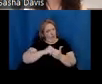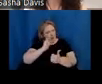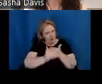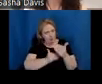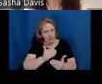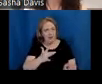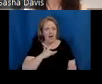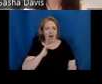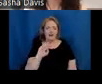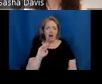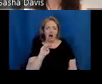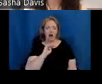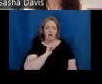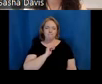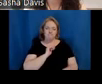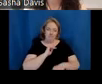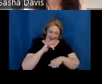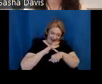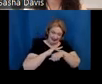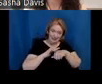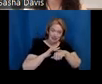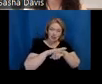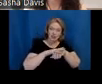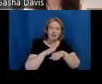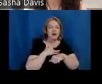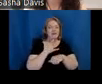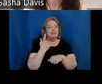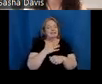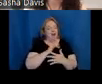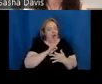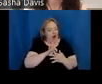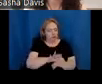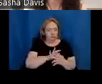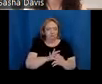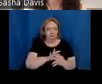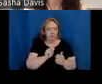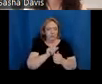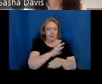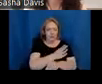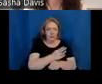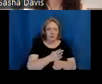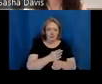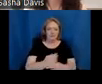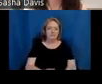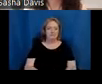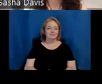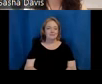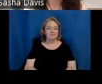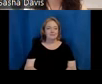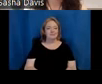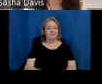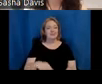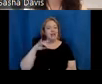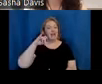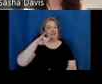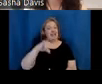satisfaction and pleasure in the sense of touch that establishes an intimate affinity with the wood. It is also a primary